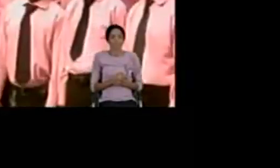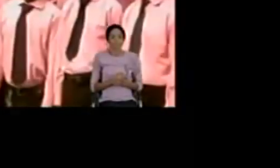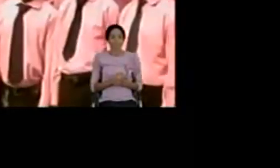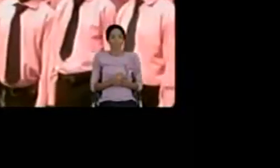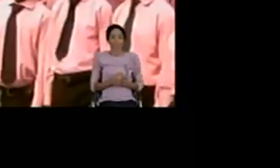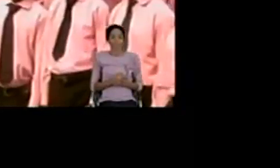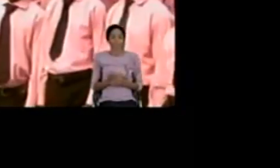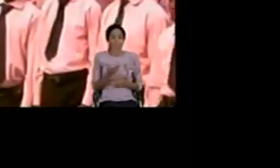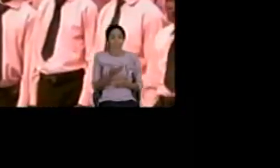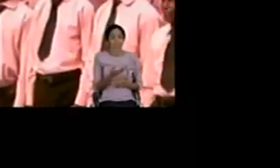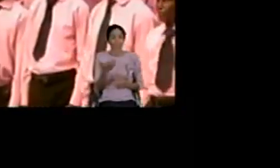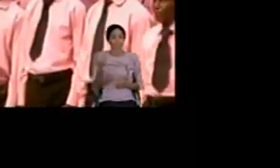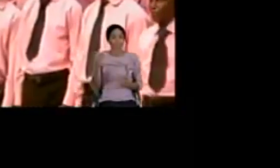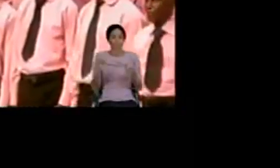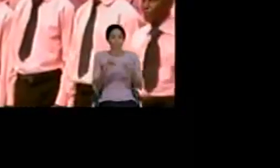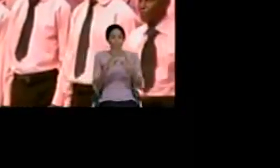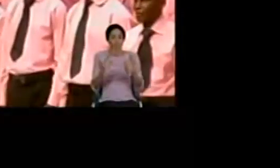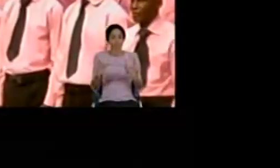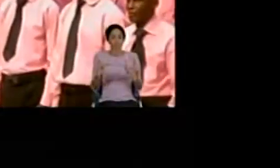There is nothing